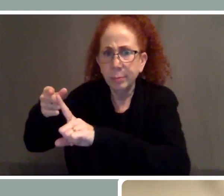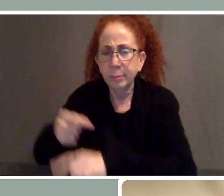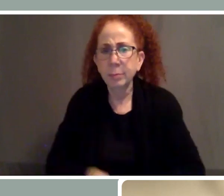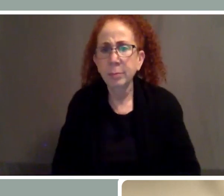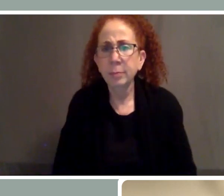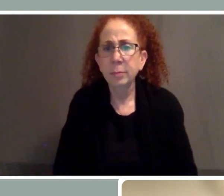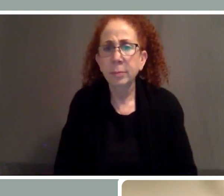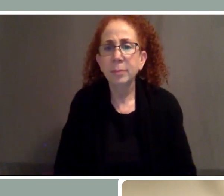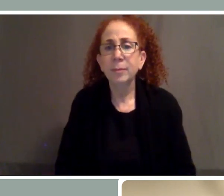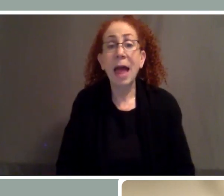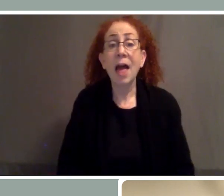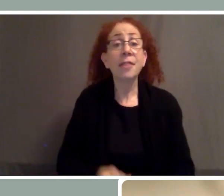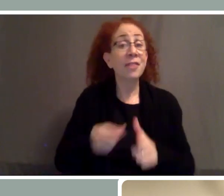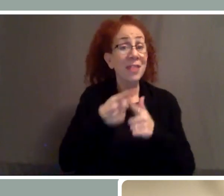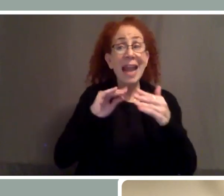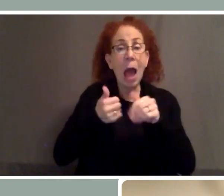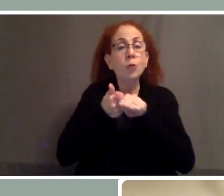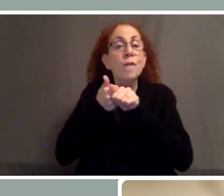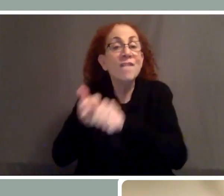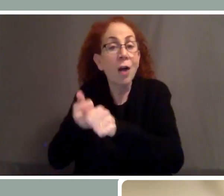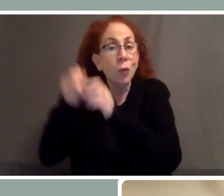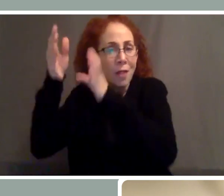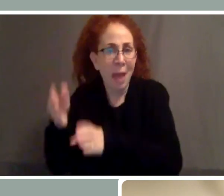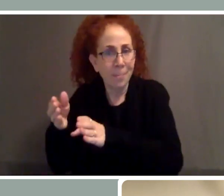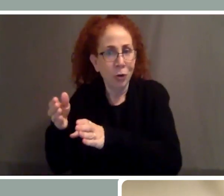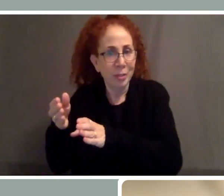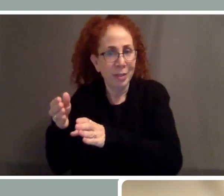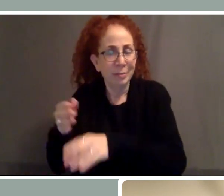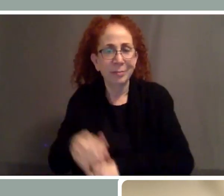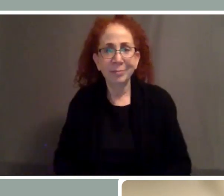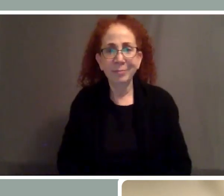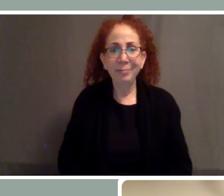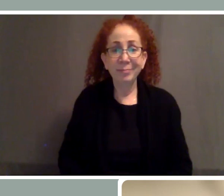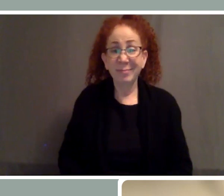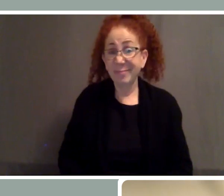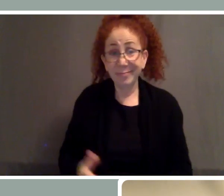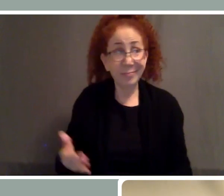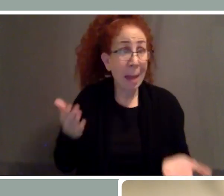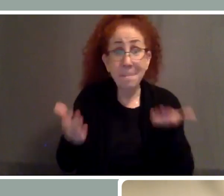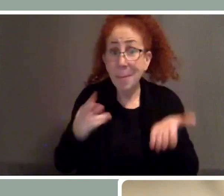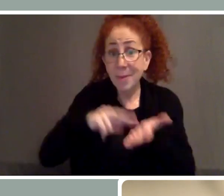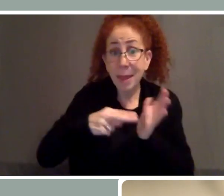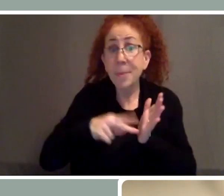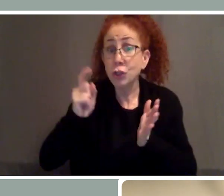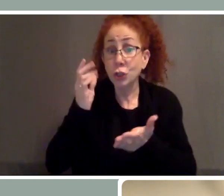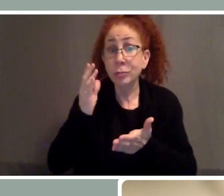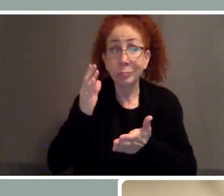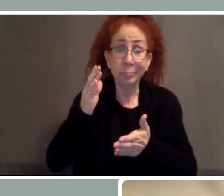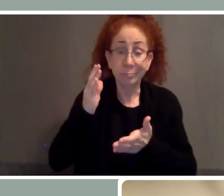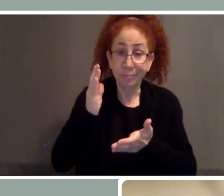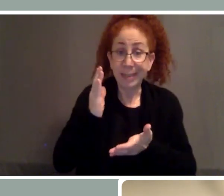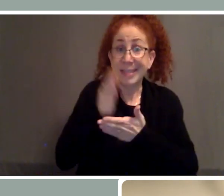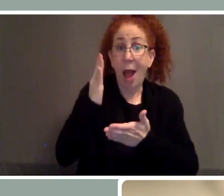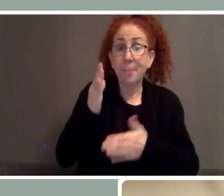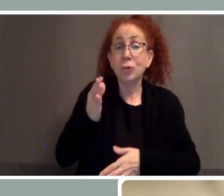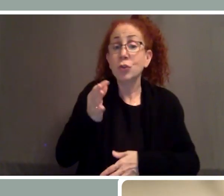we follow people? And maybe what that question just asked is, we should come off sooner because the ctDNA is going up or